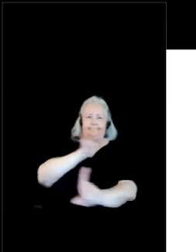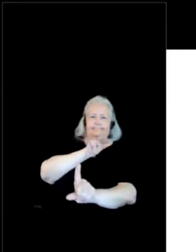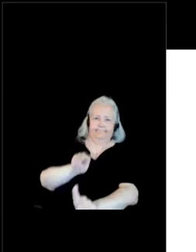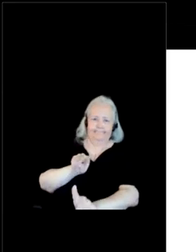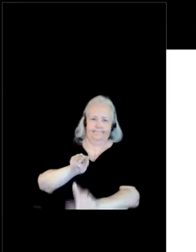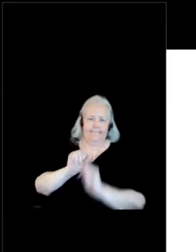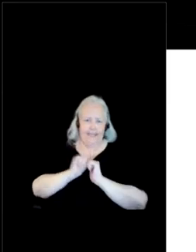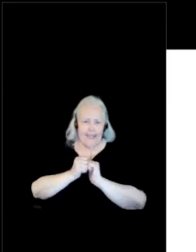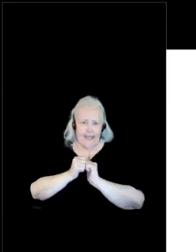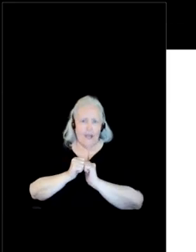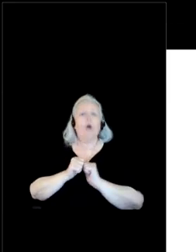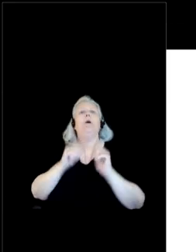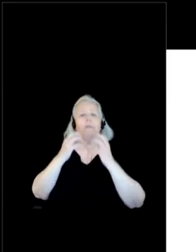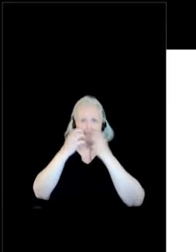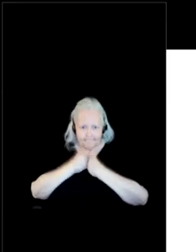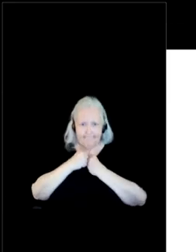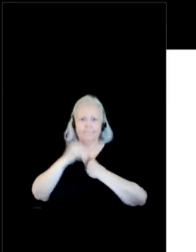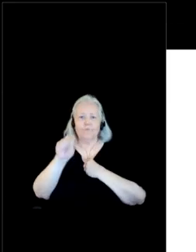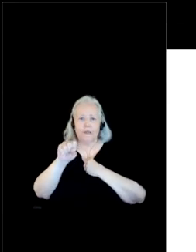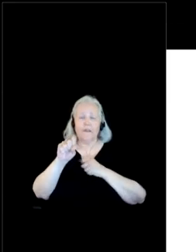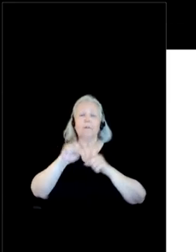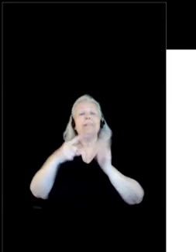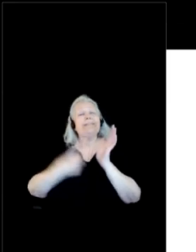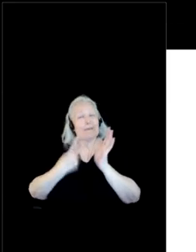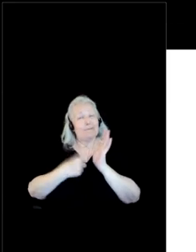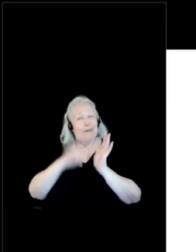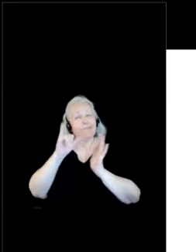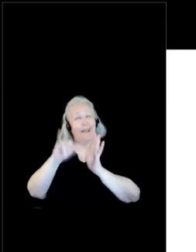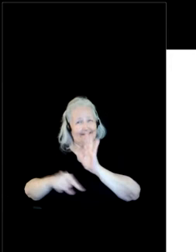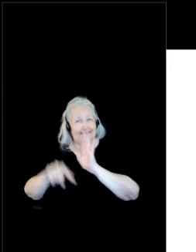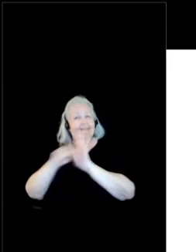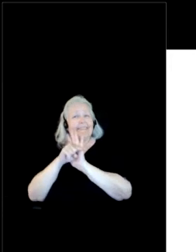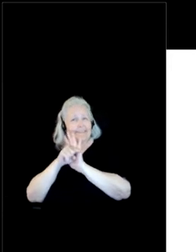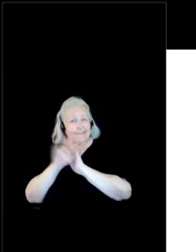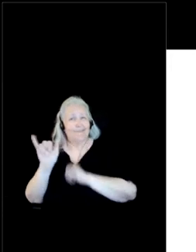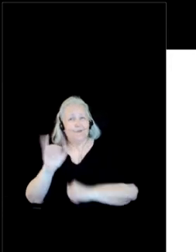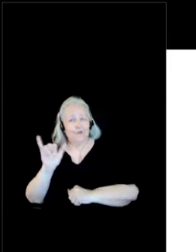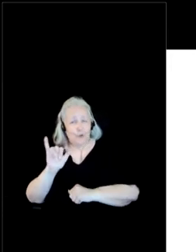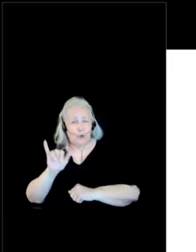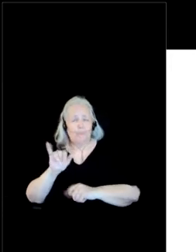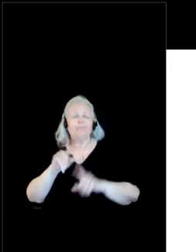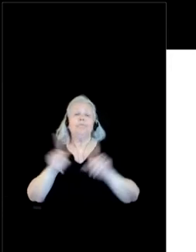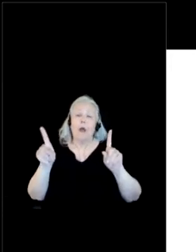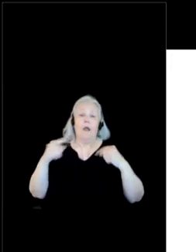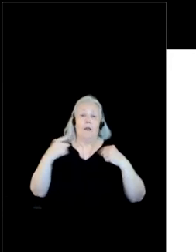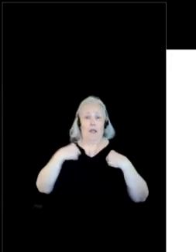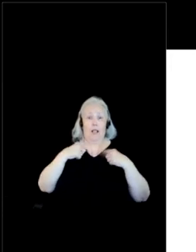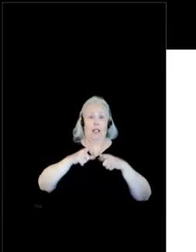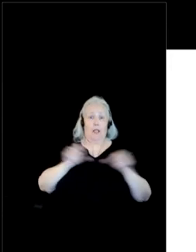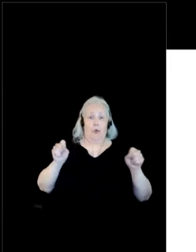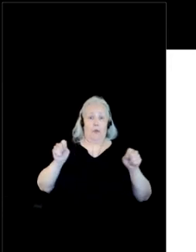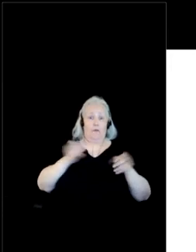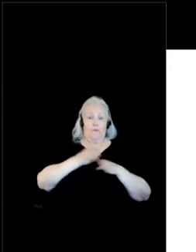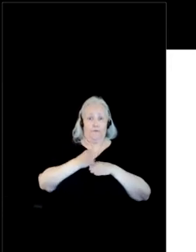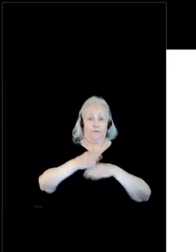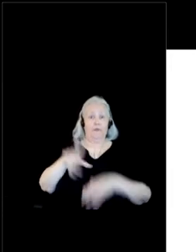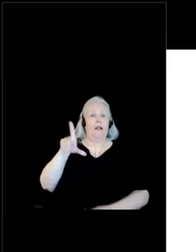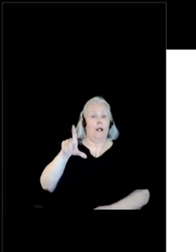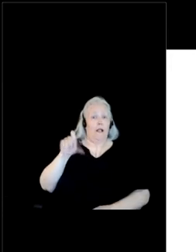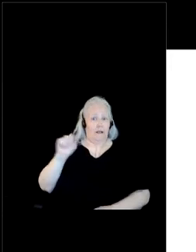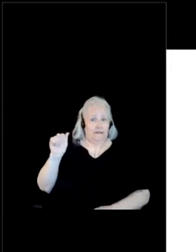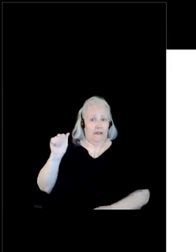being valuable, but it can also play a negative role as well. But in our case, as linguists, the LSA has issued a